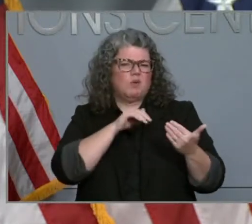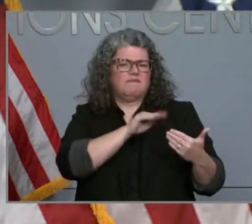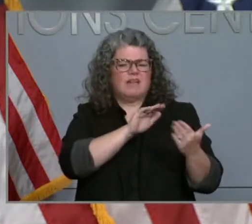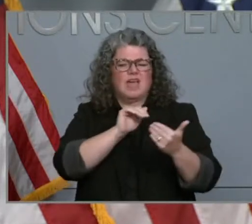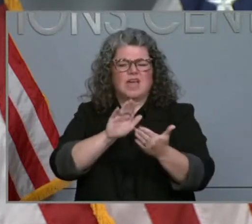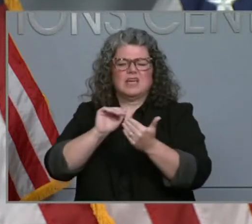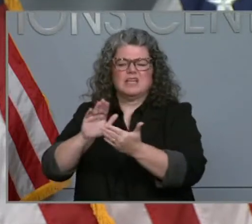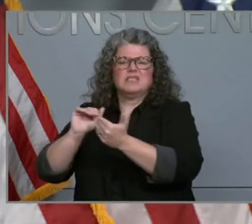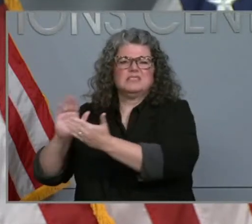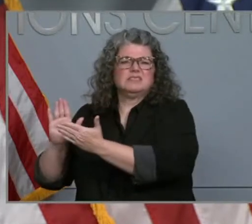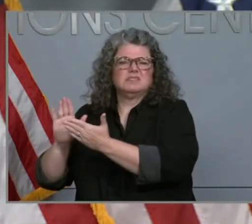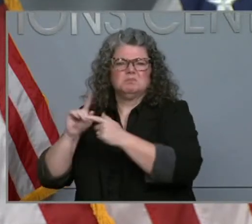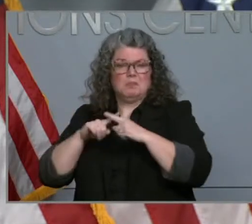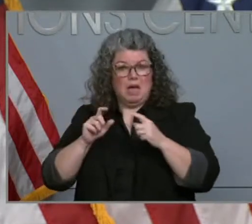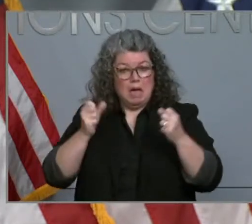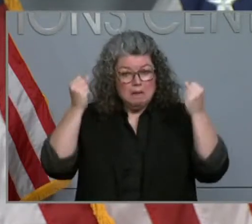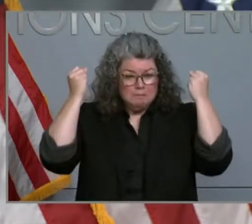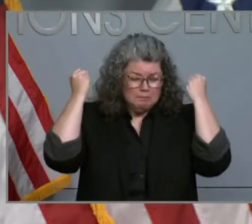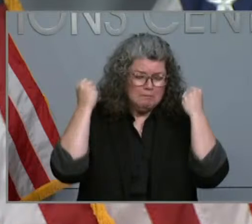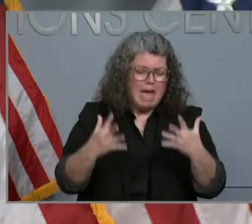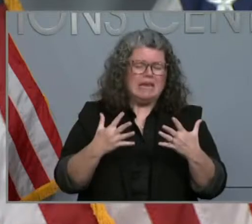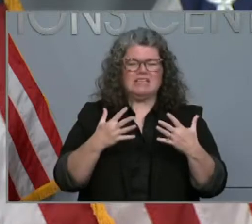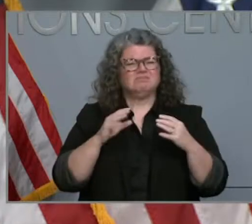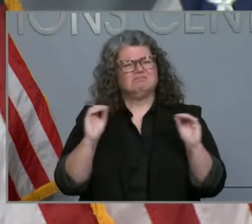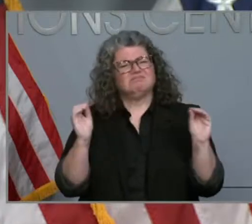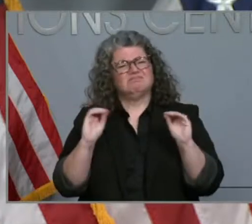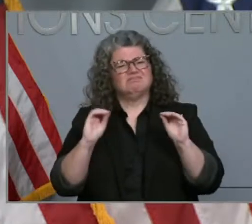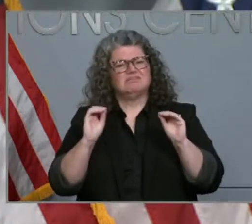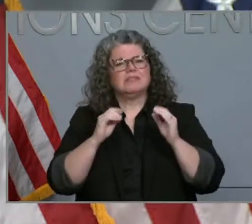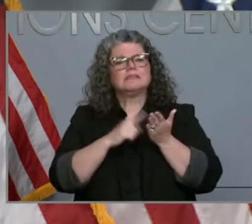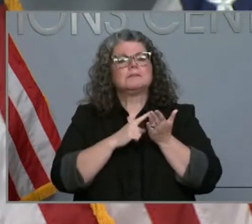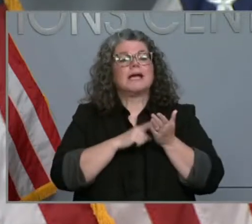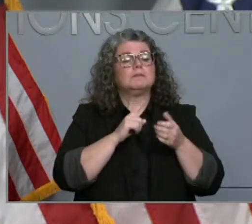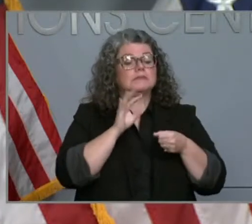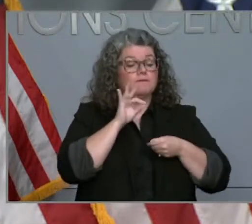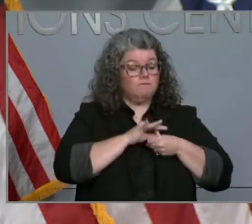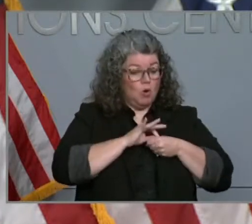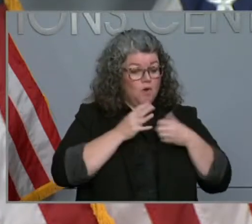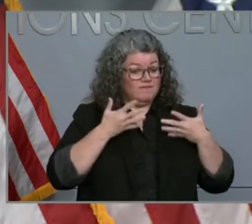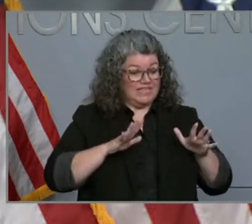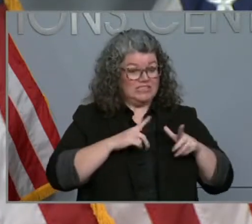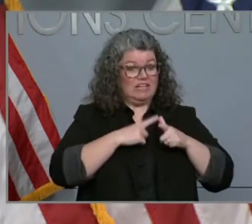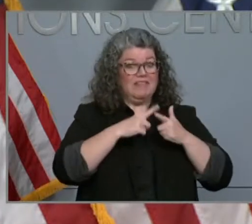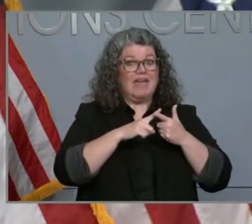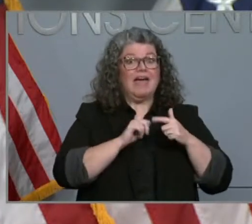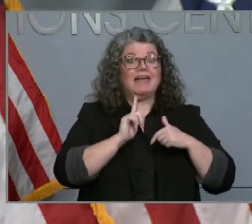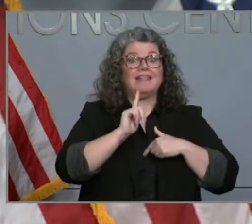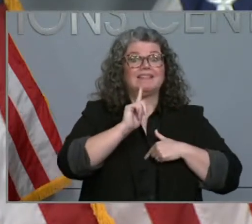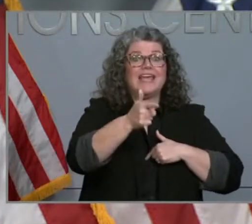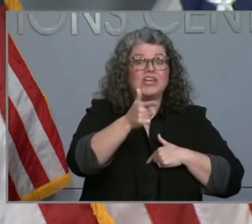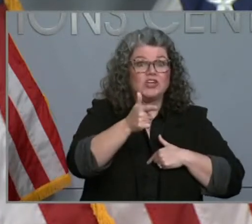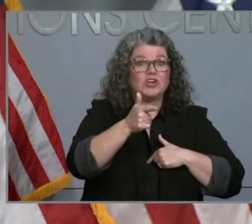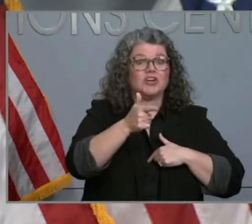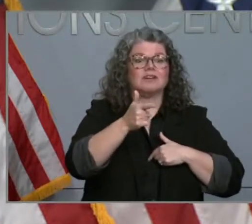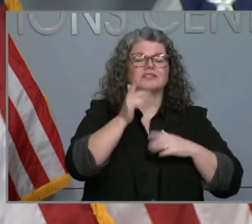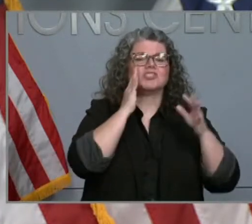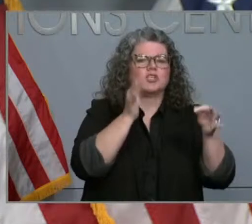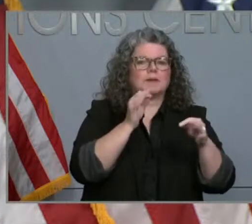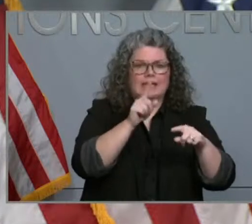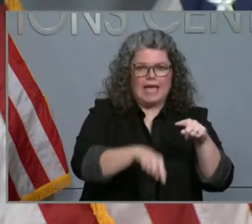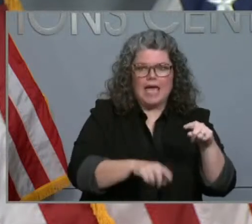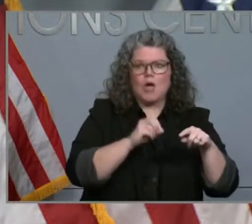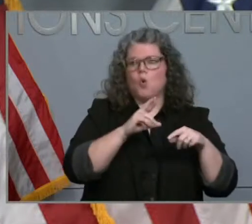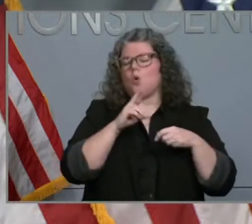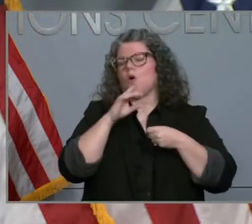It's just the one-offs here and there where a voter became ineligible after casting a vote. Or the handful of cases where a voter